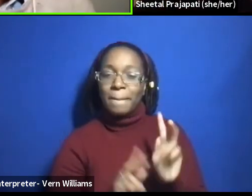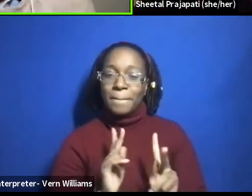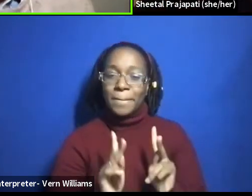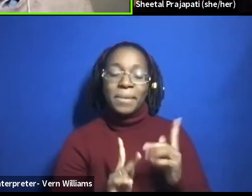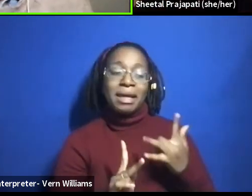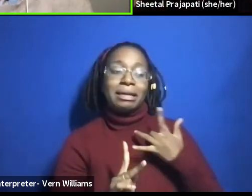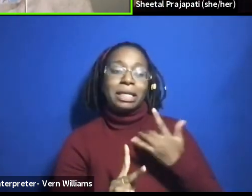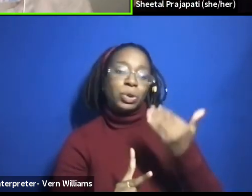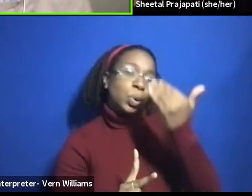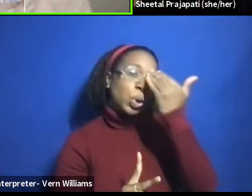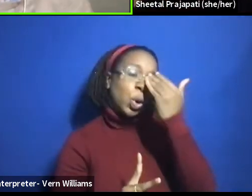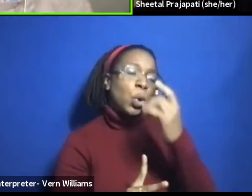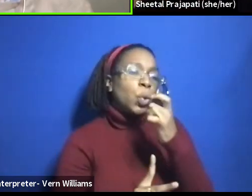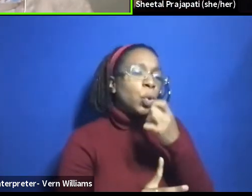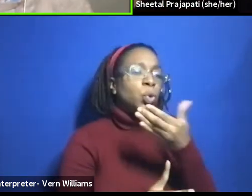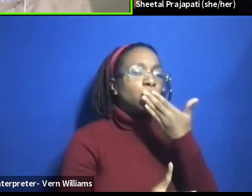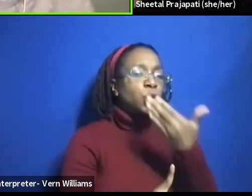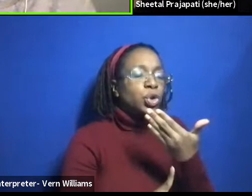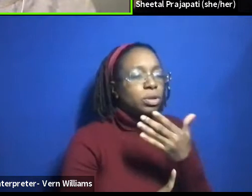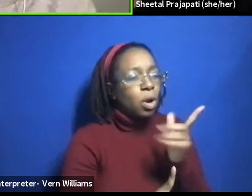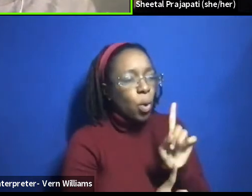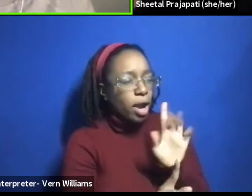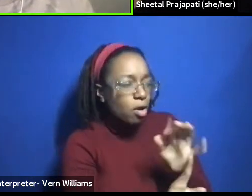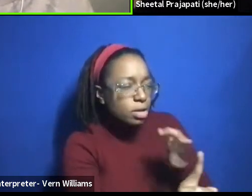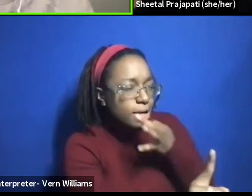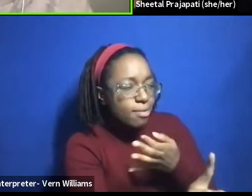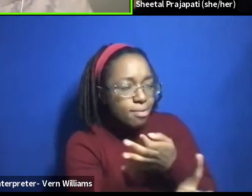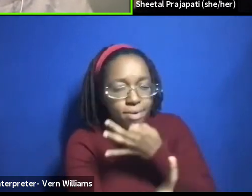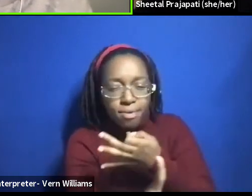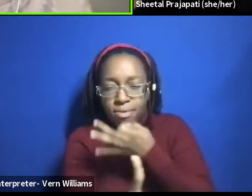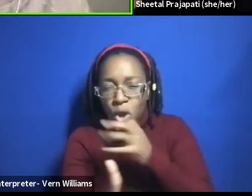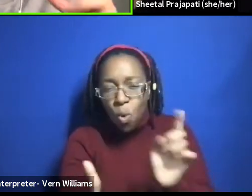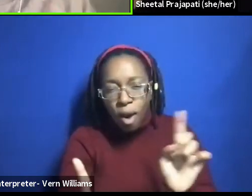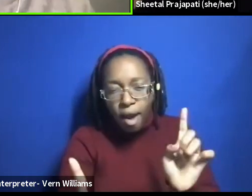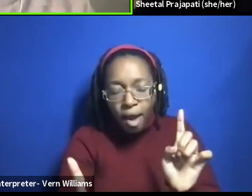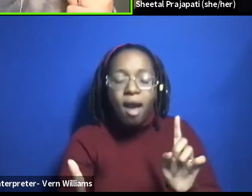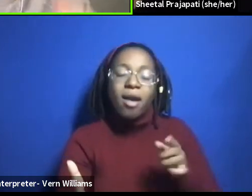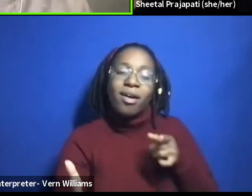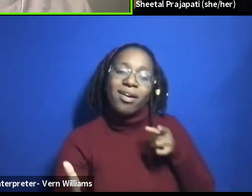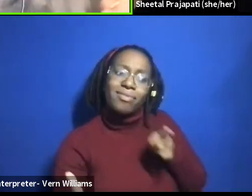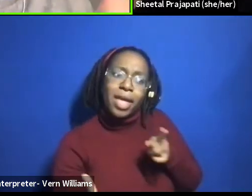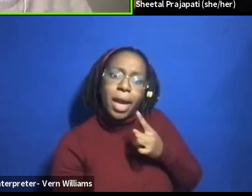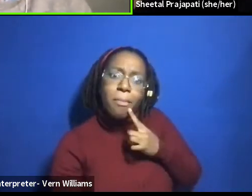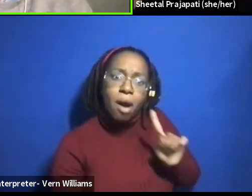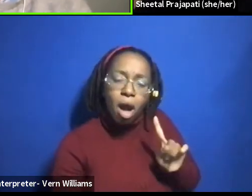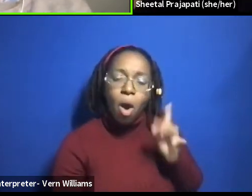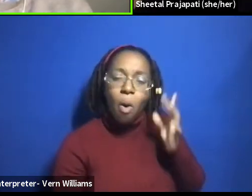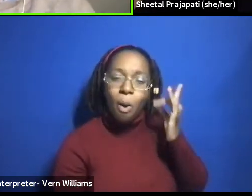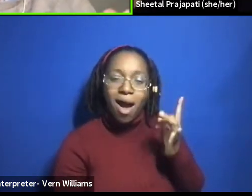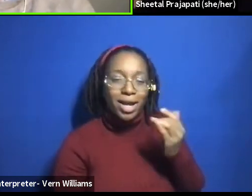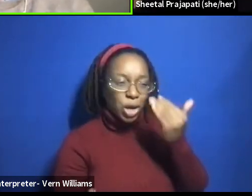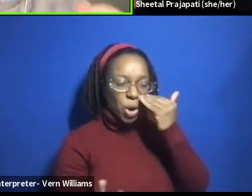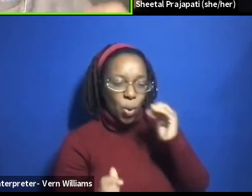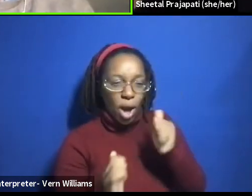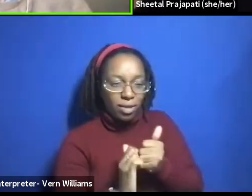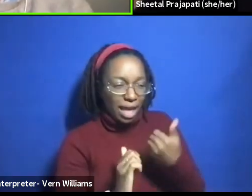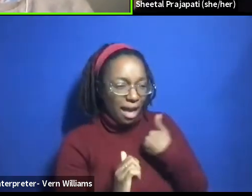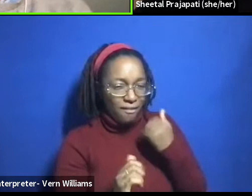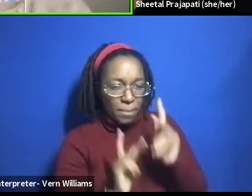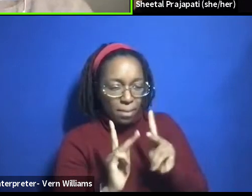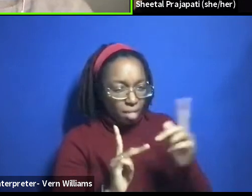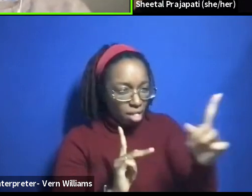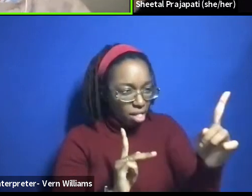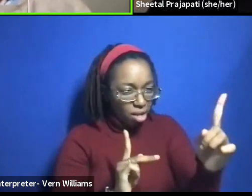at what, you know, and they become really successful because they are able to join those forces, like those